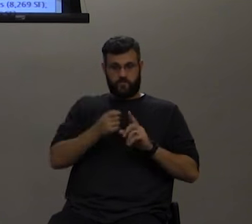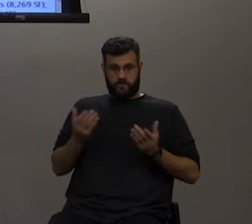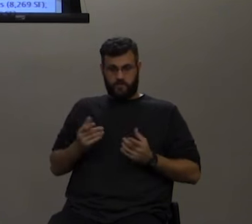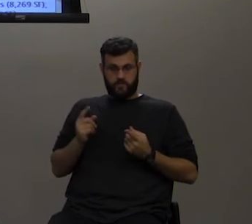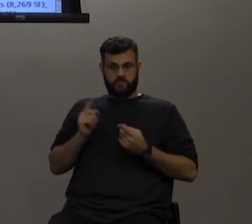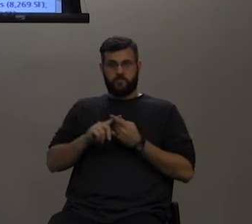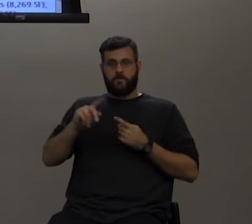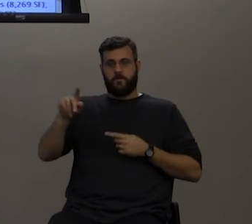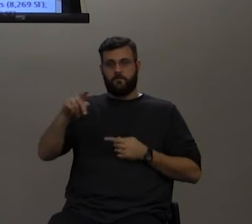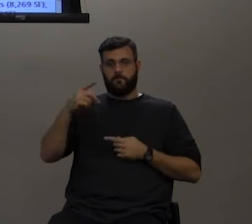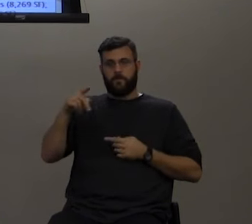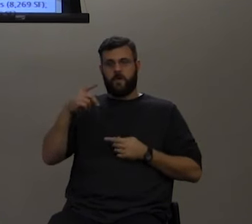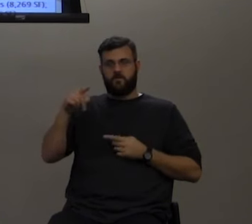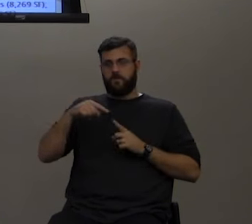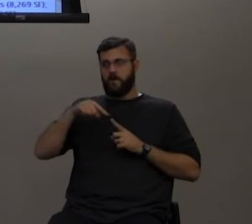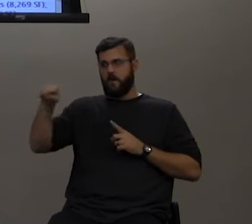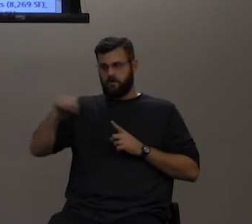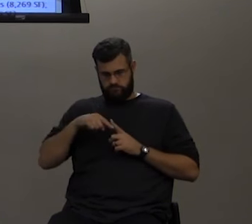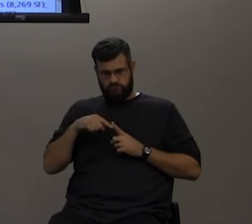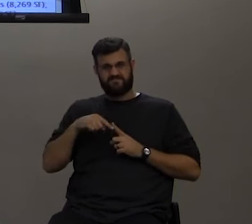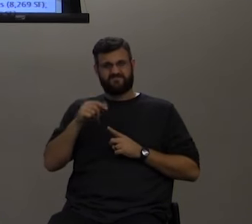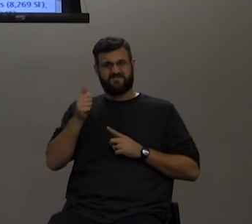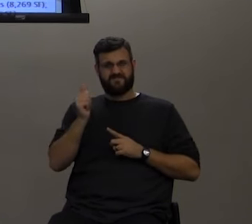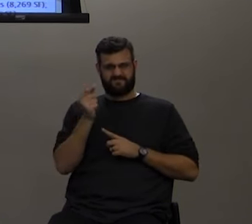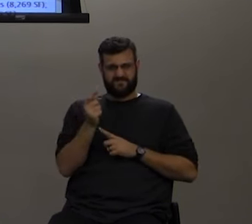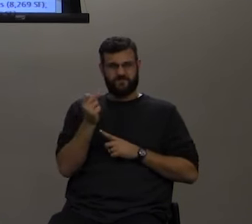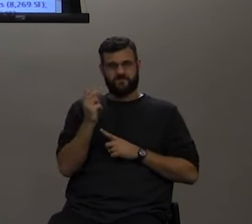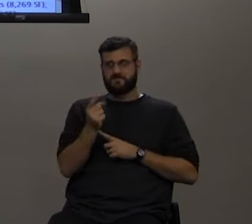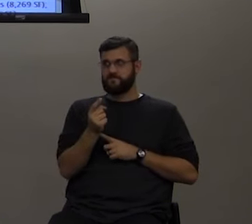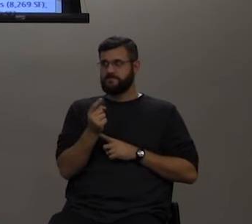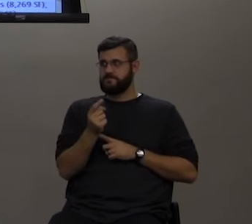here to Parable back in like 10, 12 minutes. So it's really not an